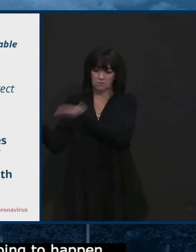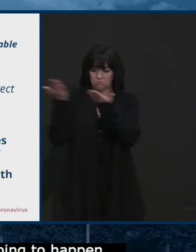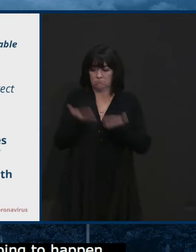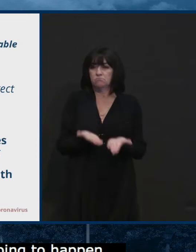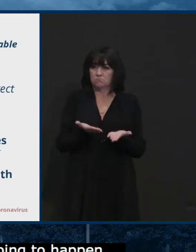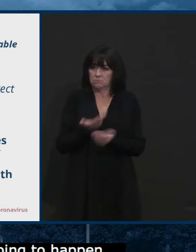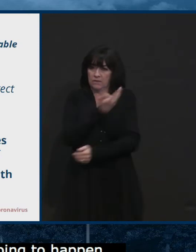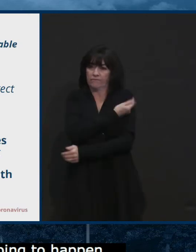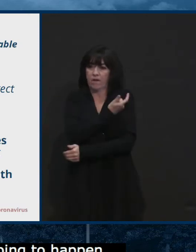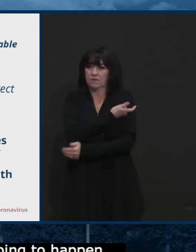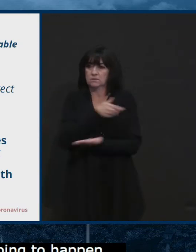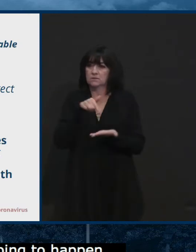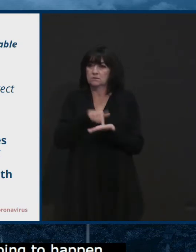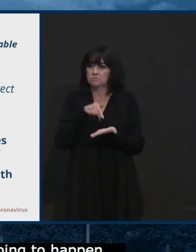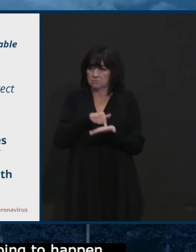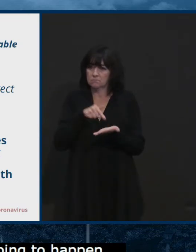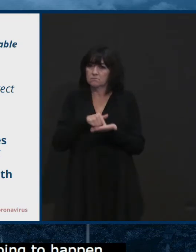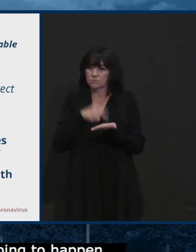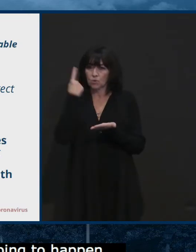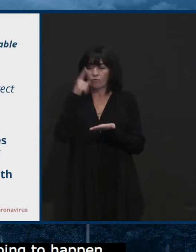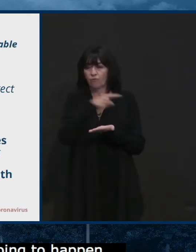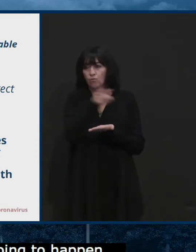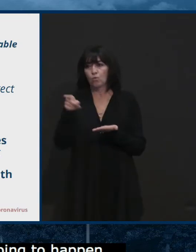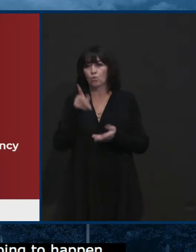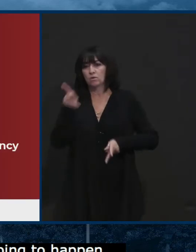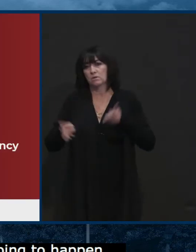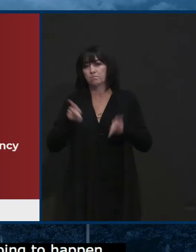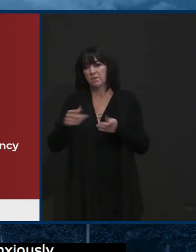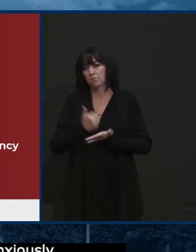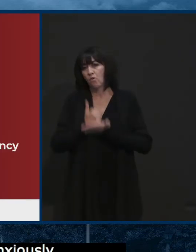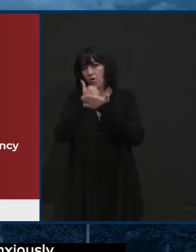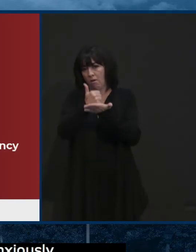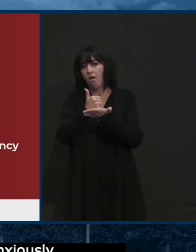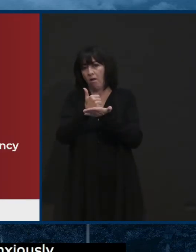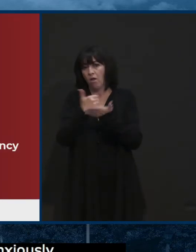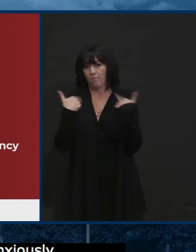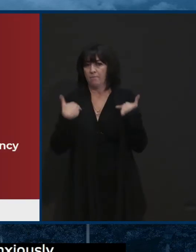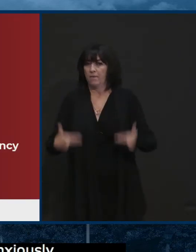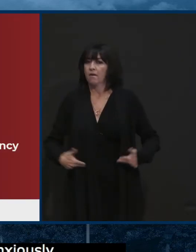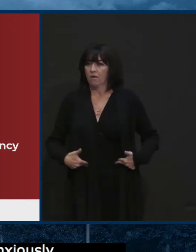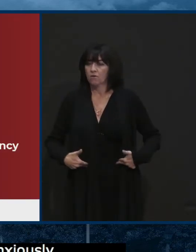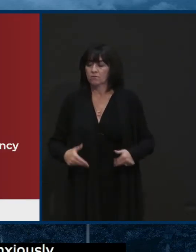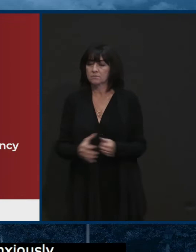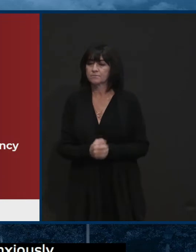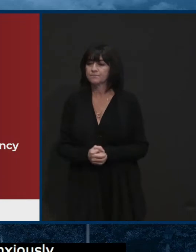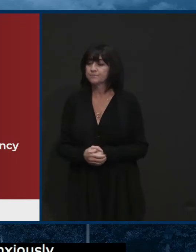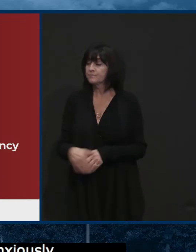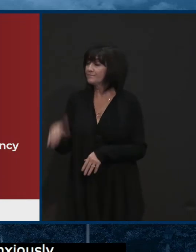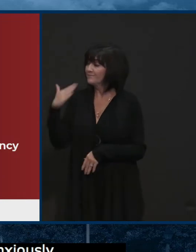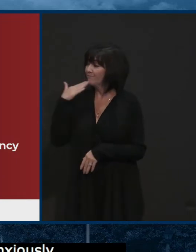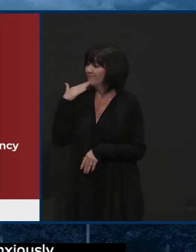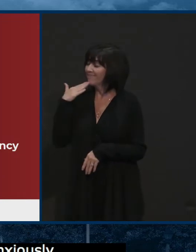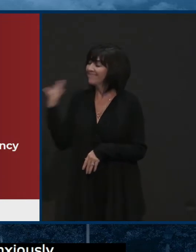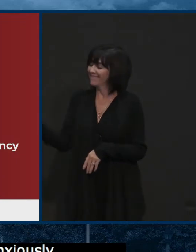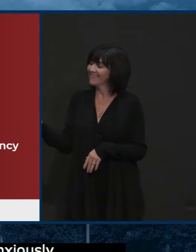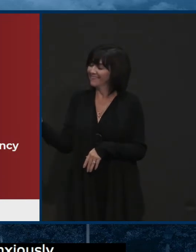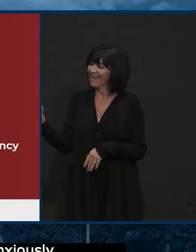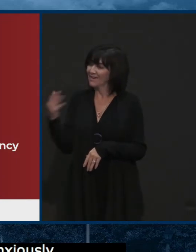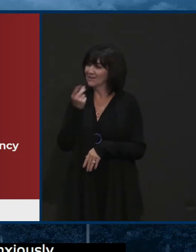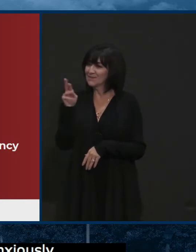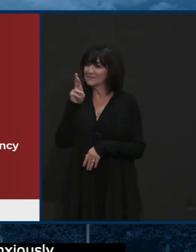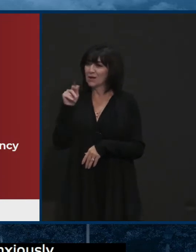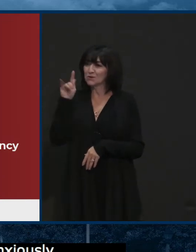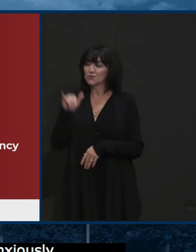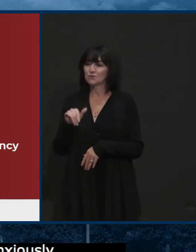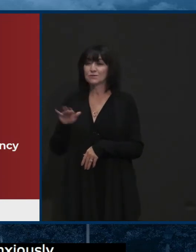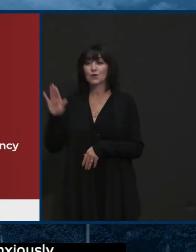Delaware. And with that, I will turn it back to you, Governor. So thank you, Dr. Rattay, for ending your presentation with really good, positive news